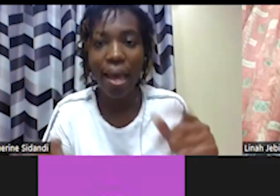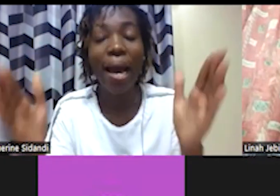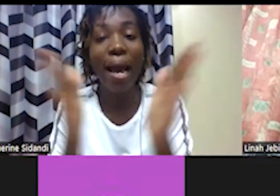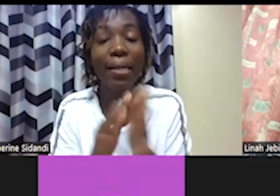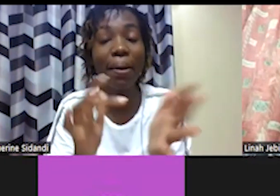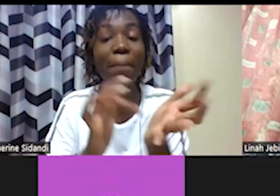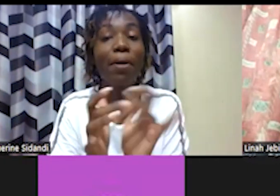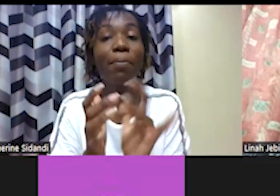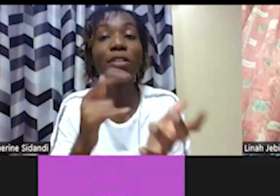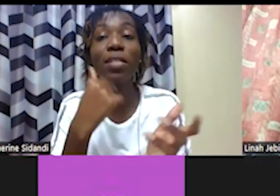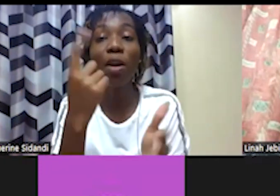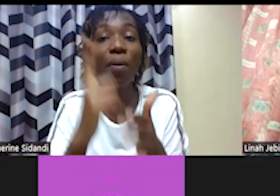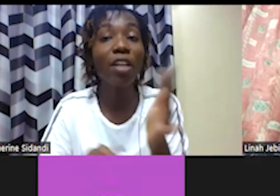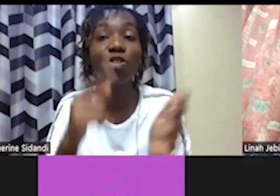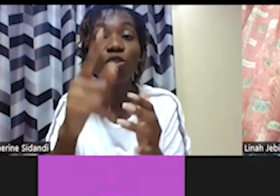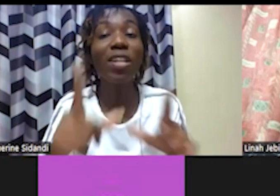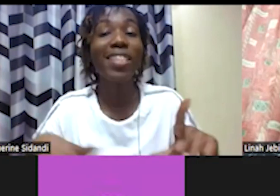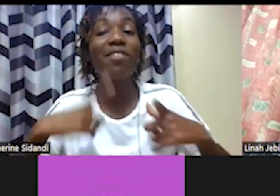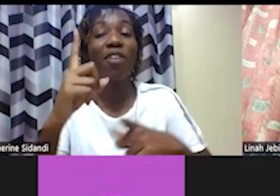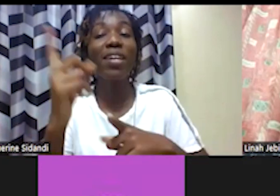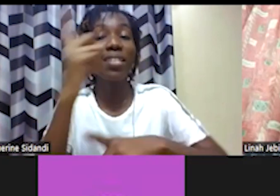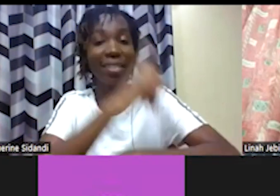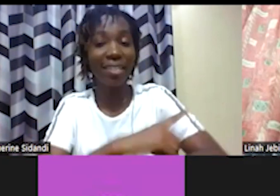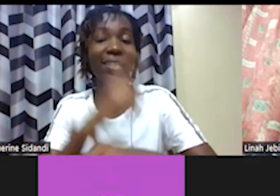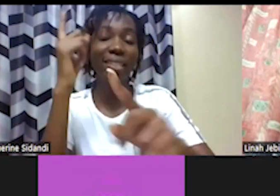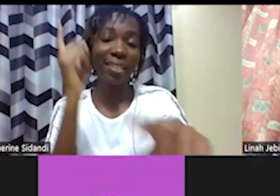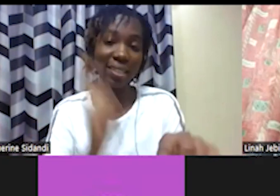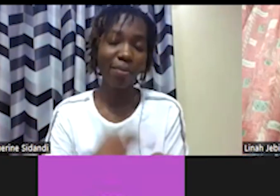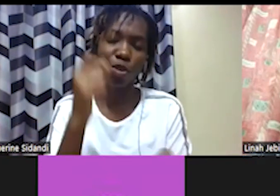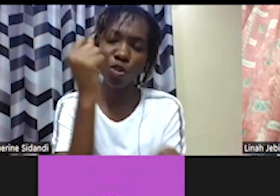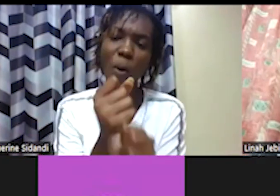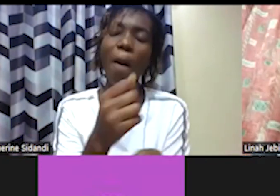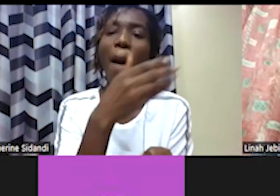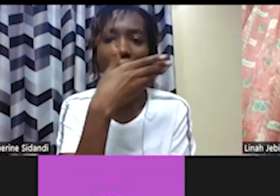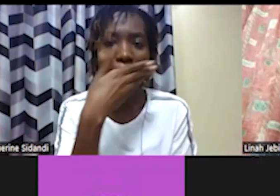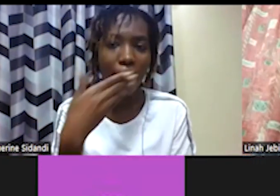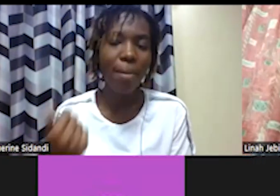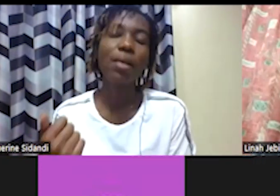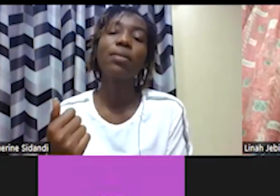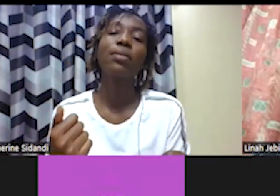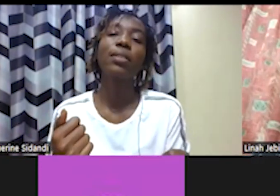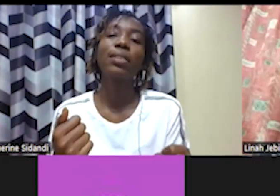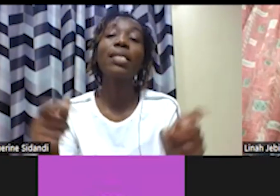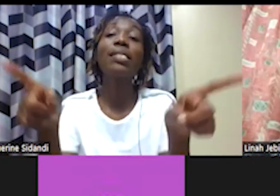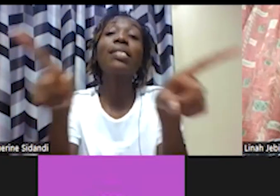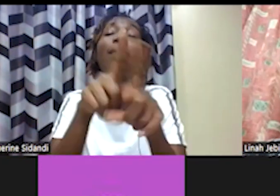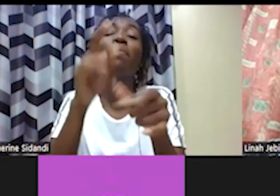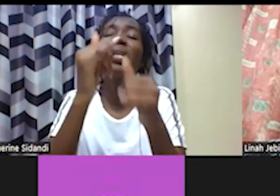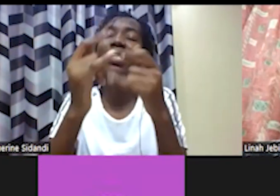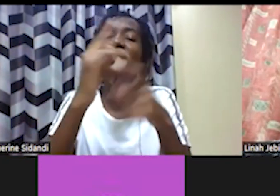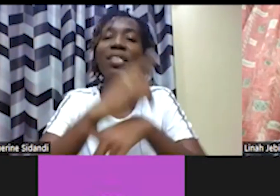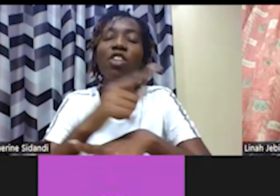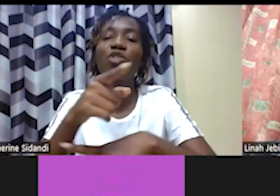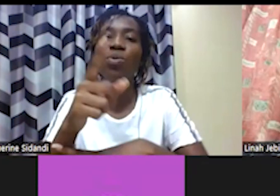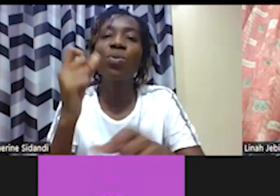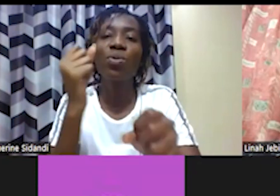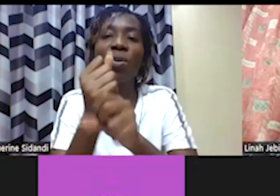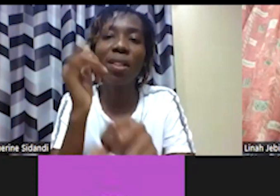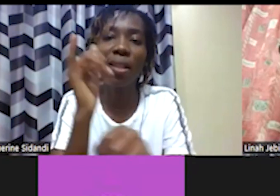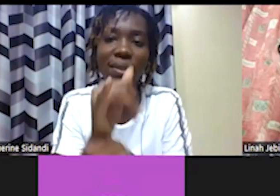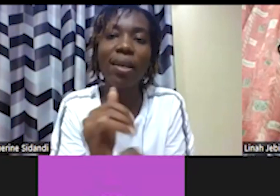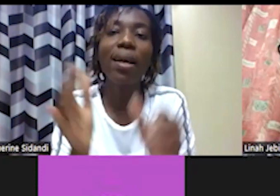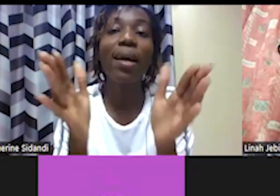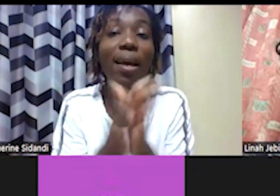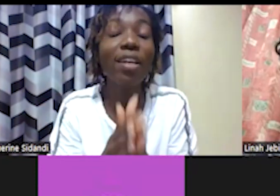Bible says, live one day at a time. Do your best as though it is the last day you're doing it. And those